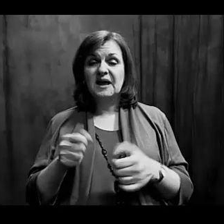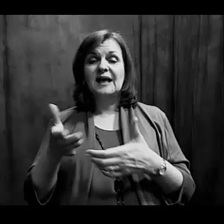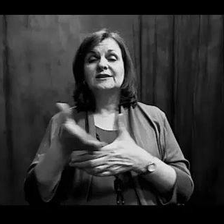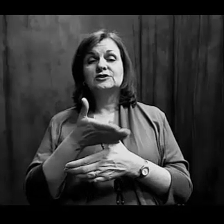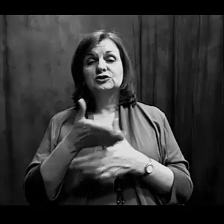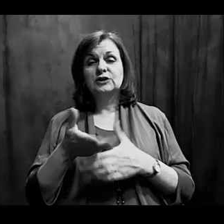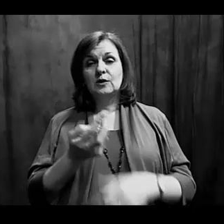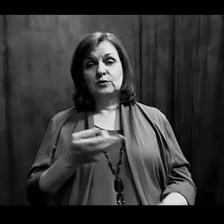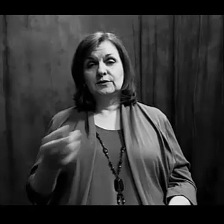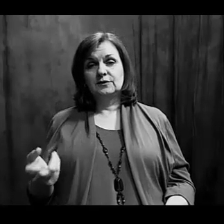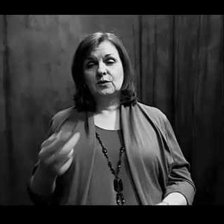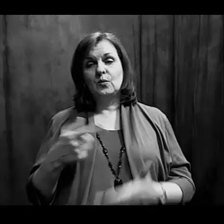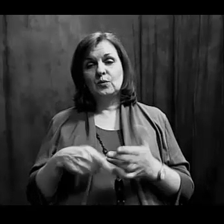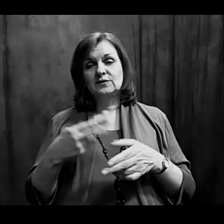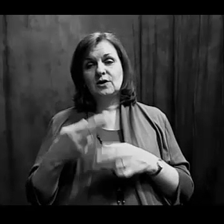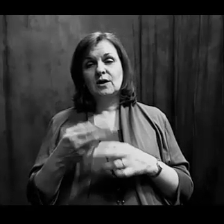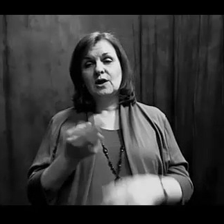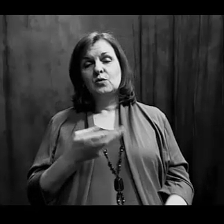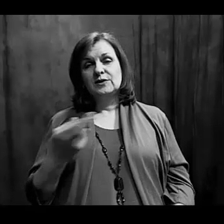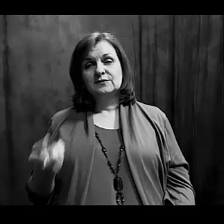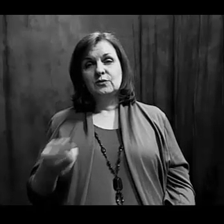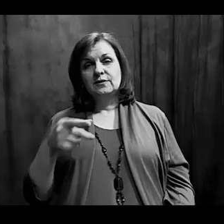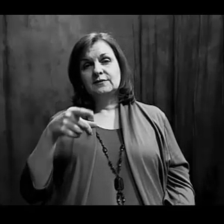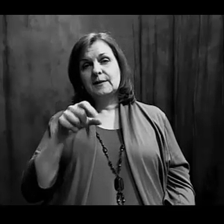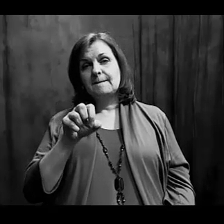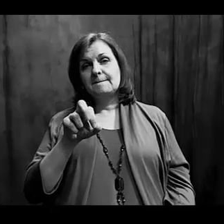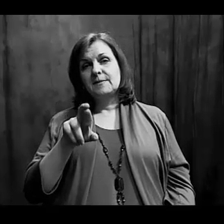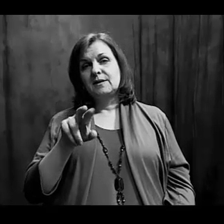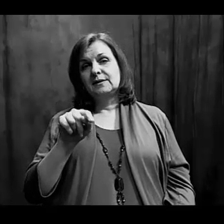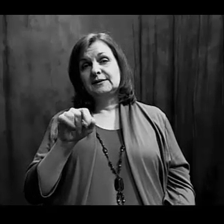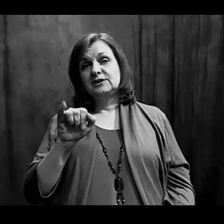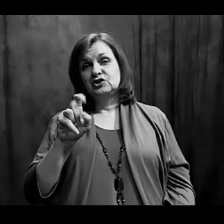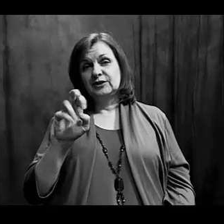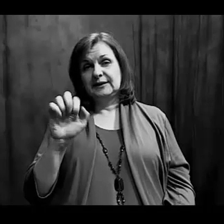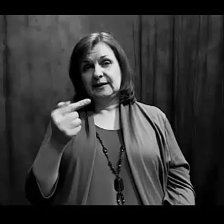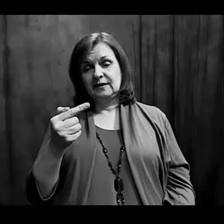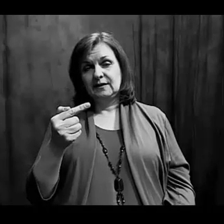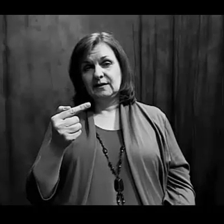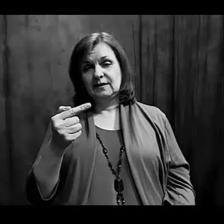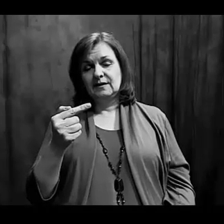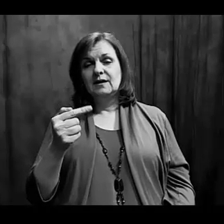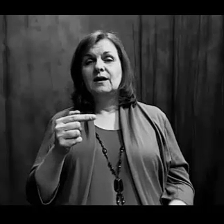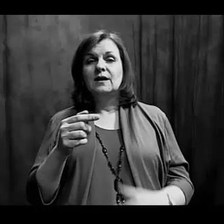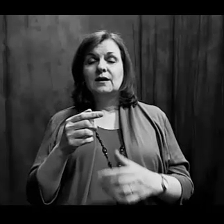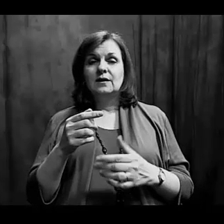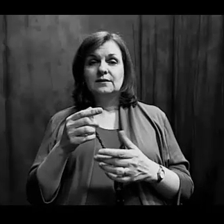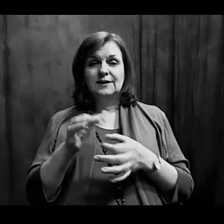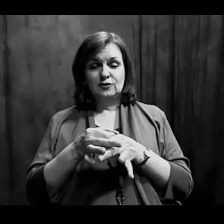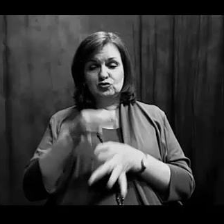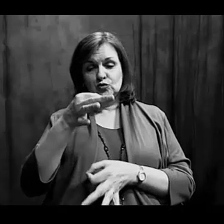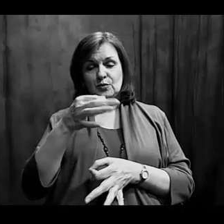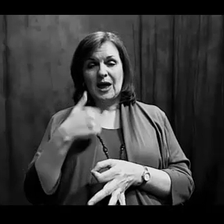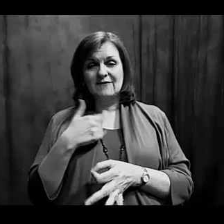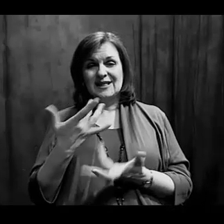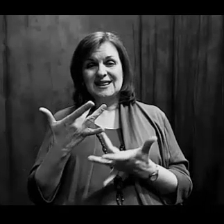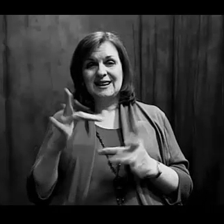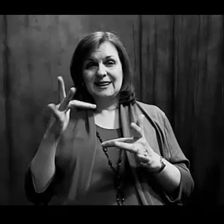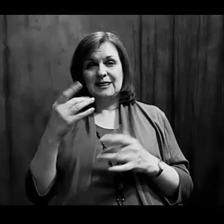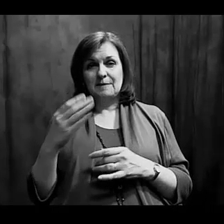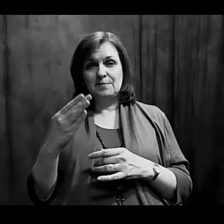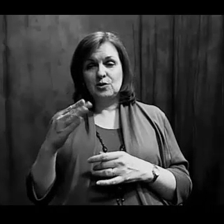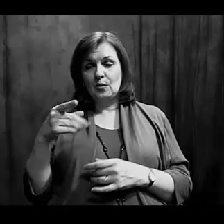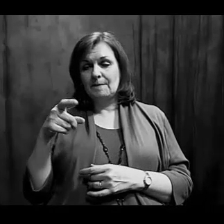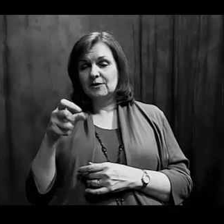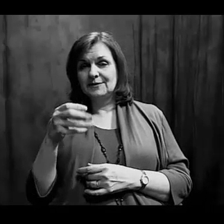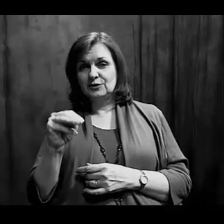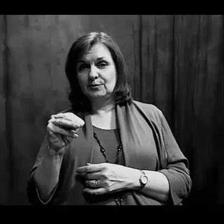look at sharing of resources, or what we call resource partitioning, to avoid that competition. So in this case, we have